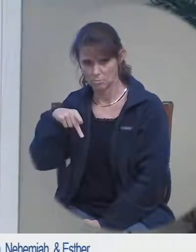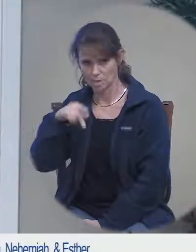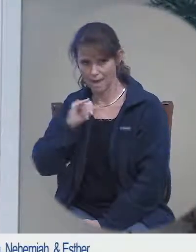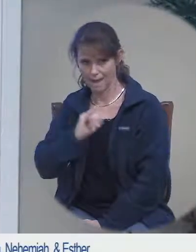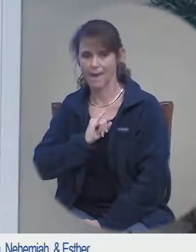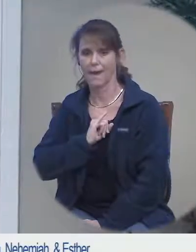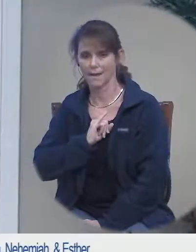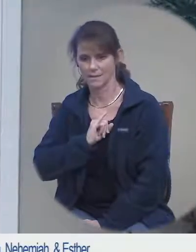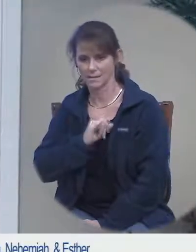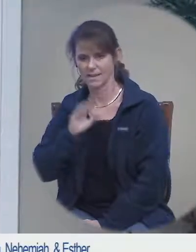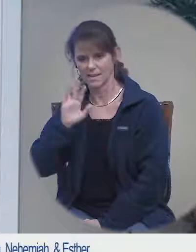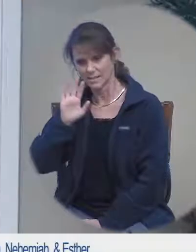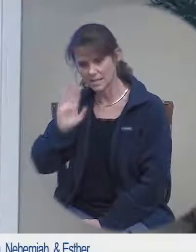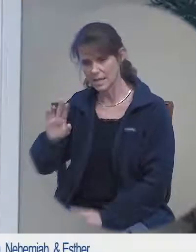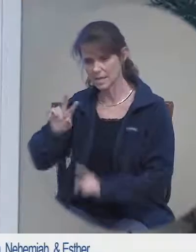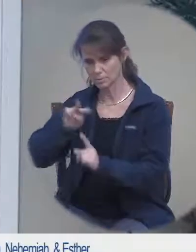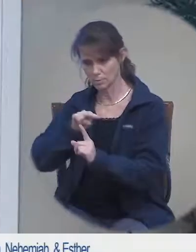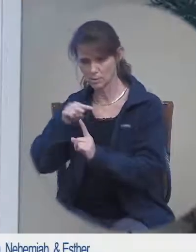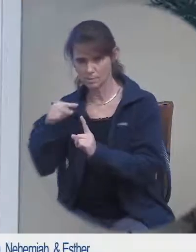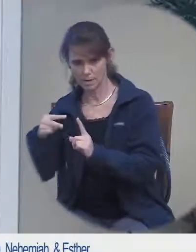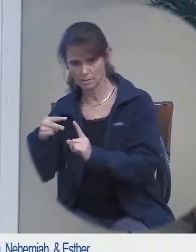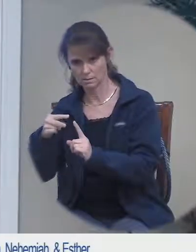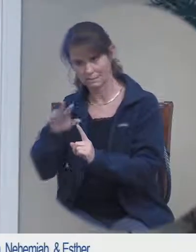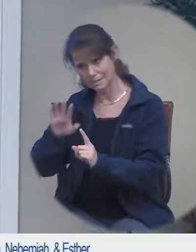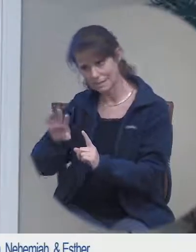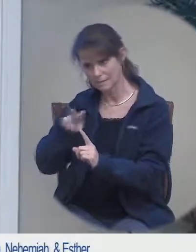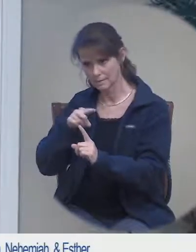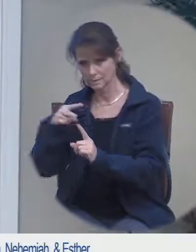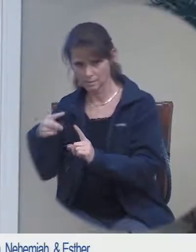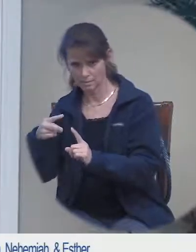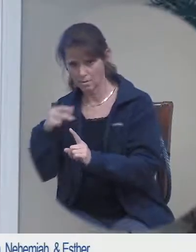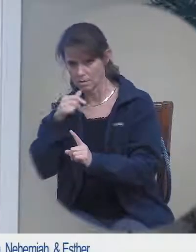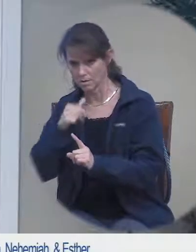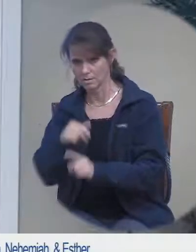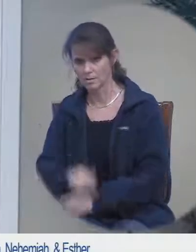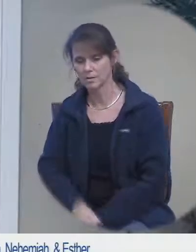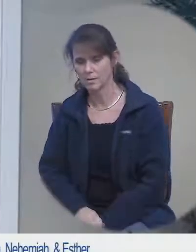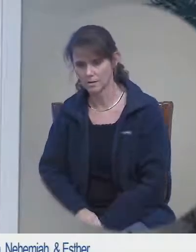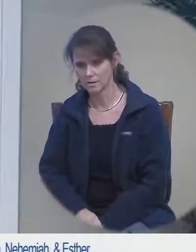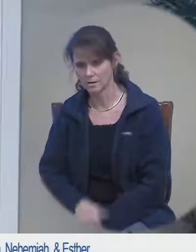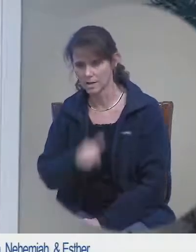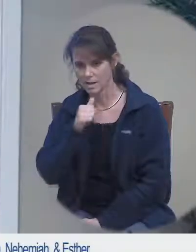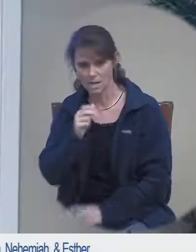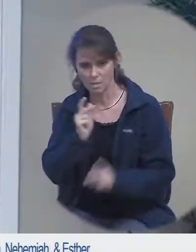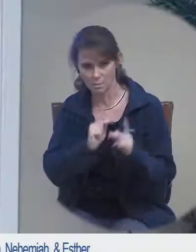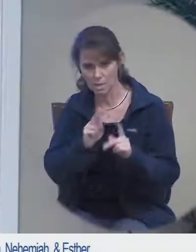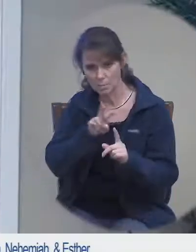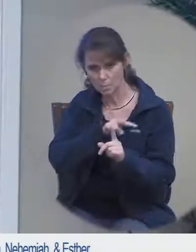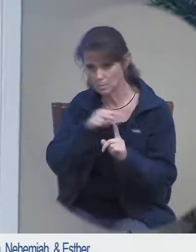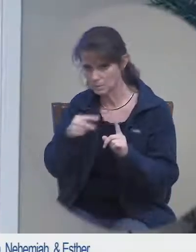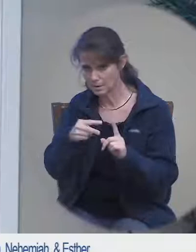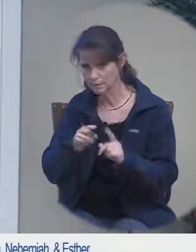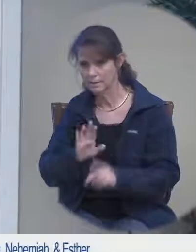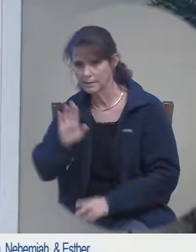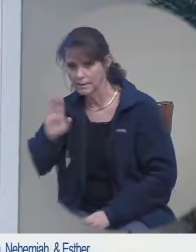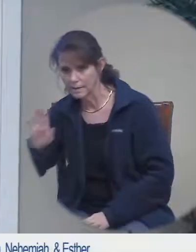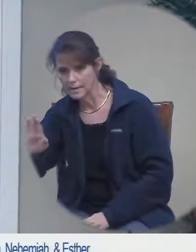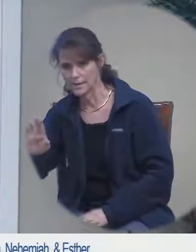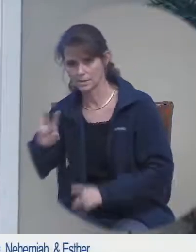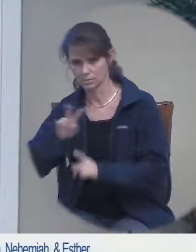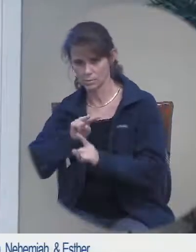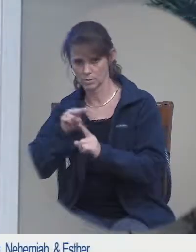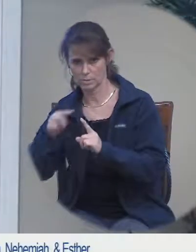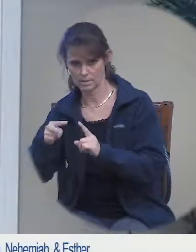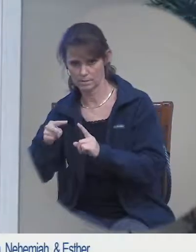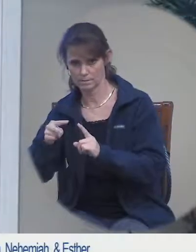being told from the perspective of just an official. All kinds of different explanations, but the text does change there